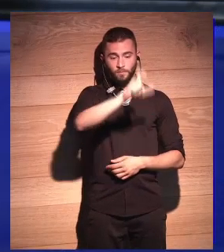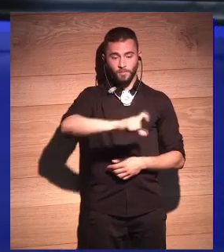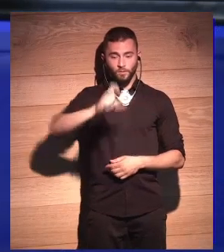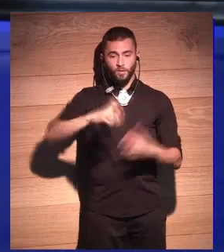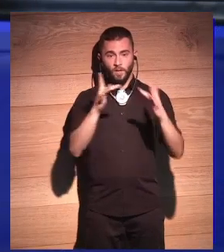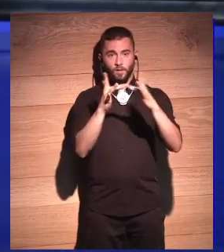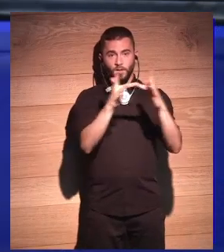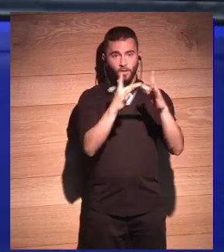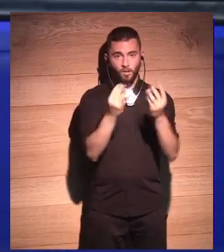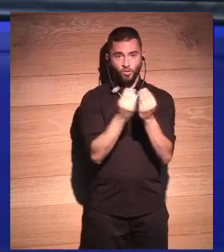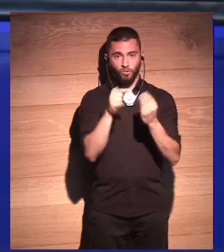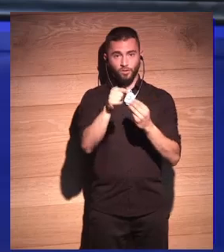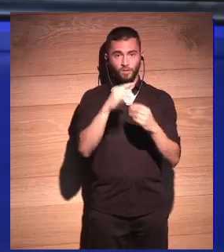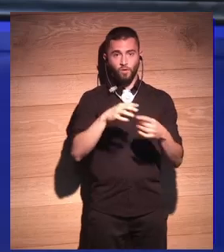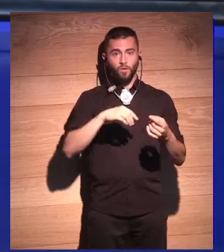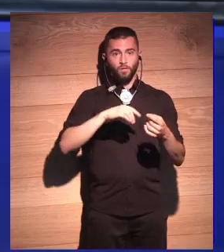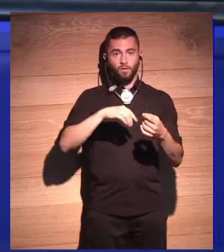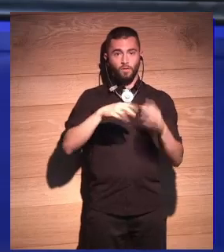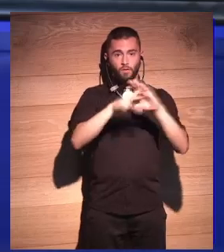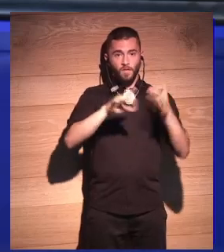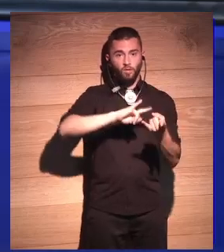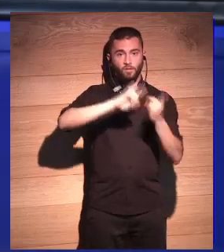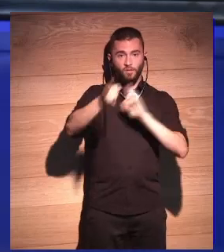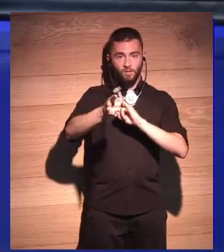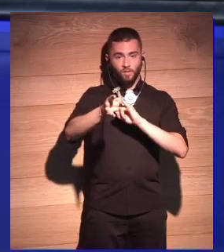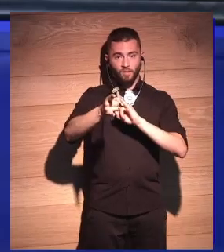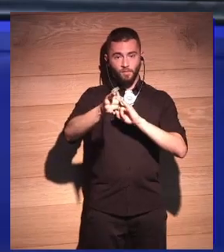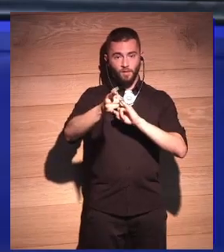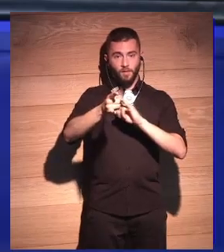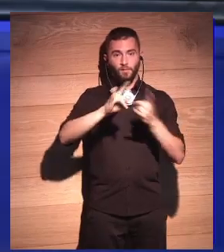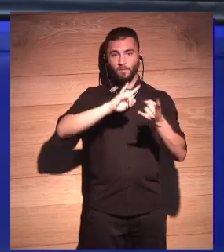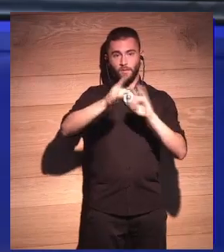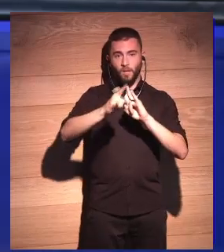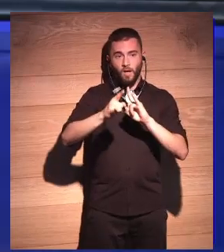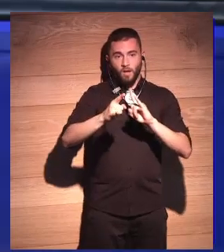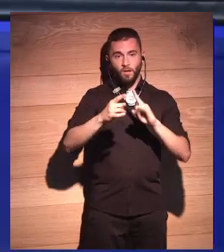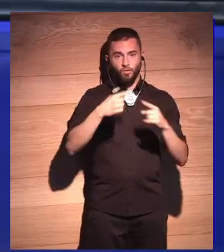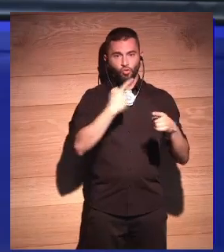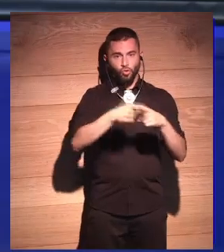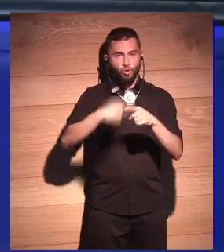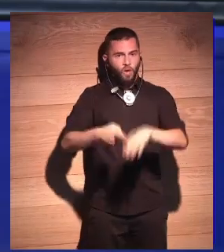you and yell obscenities at you until you did the thing that you were meant to be doing.